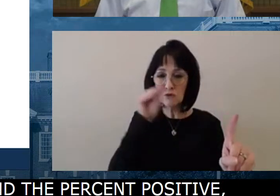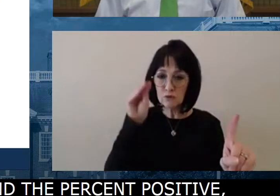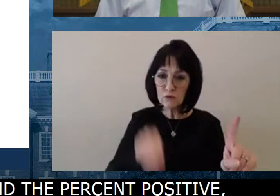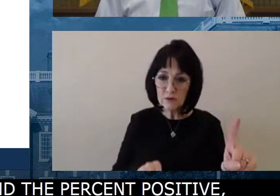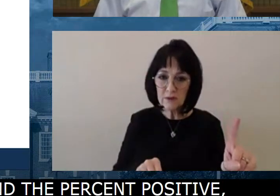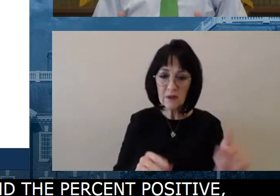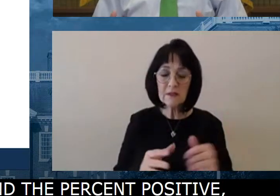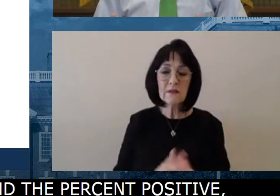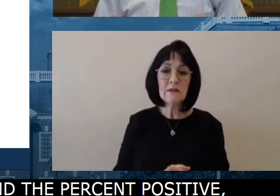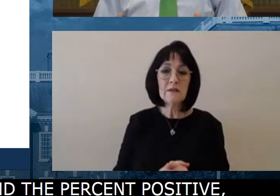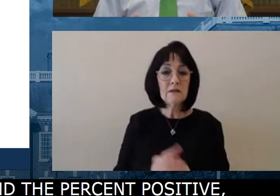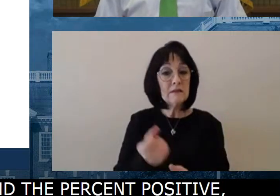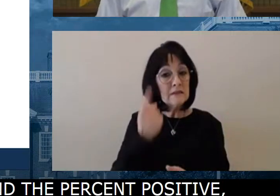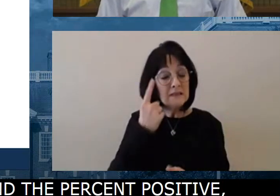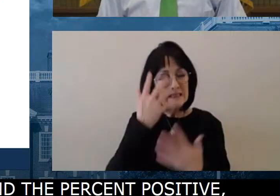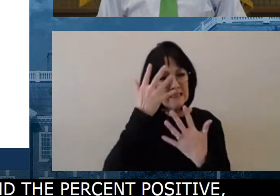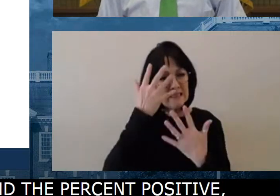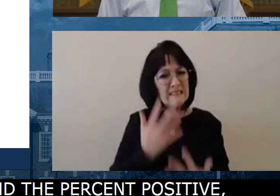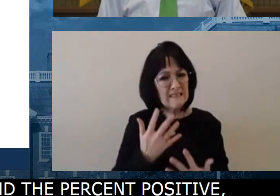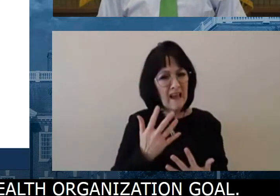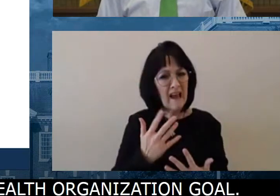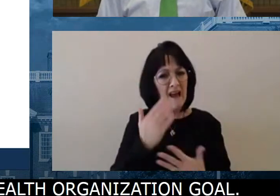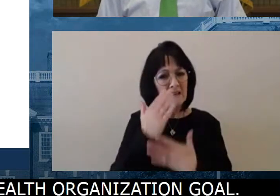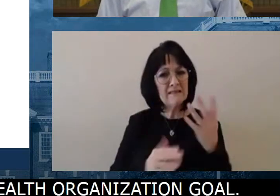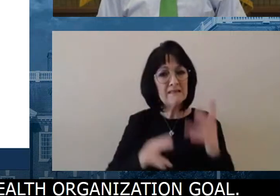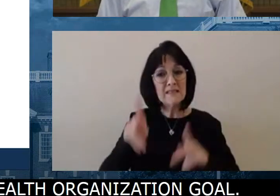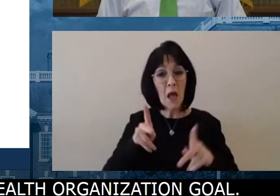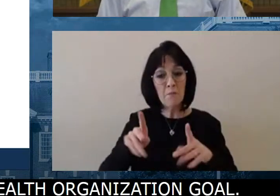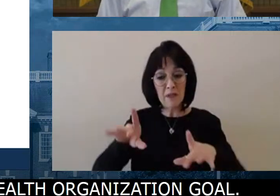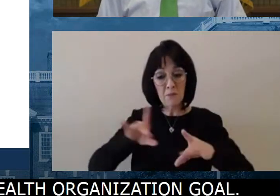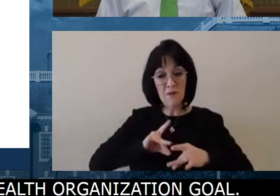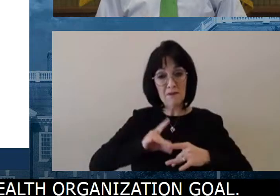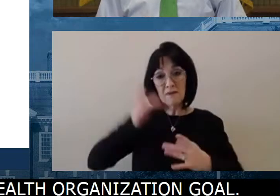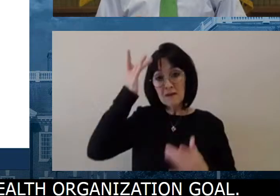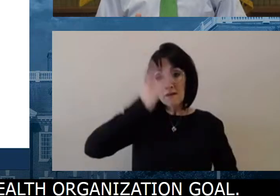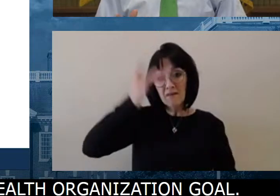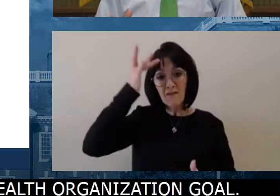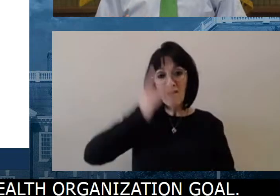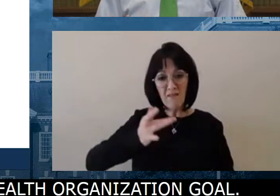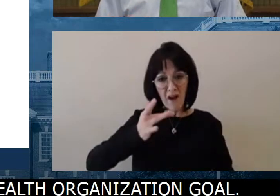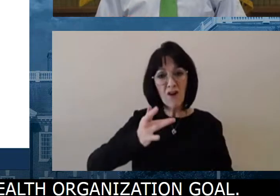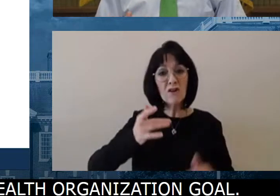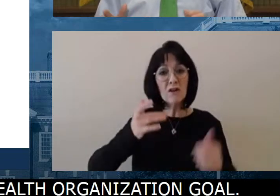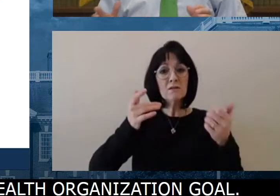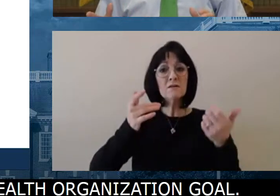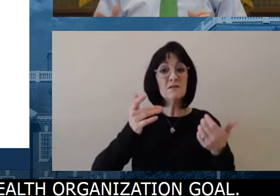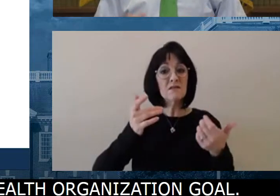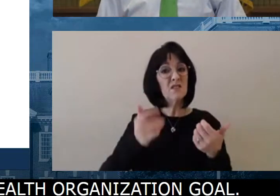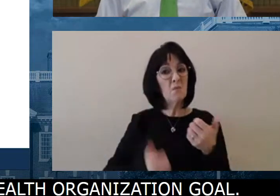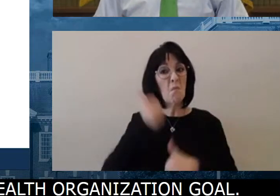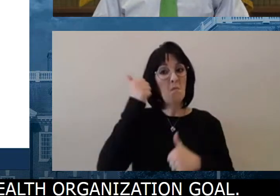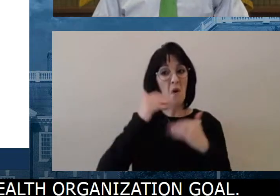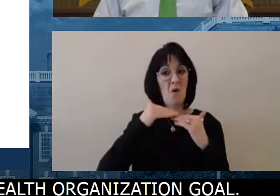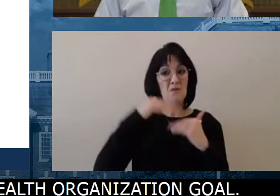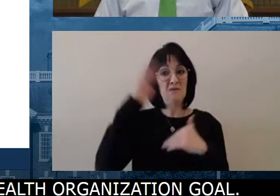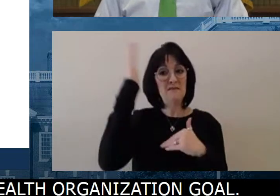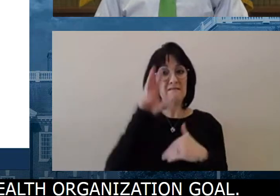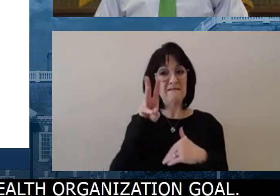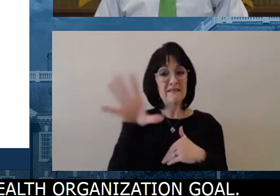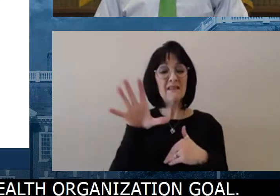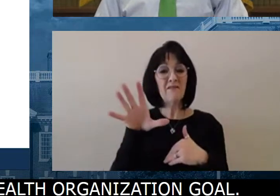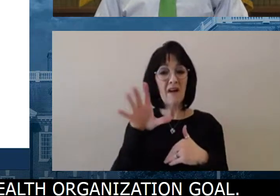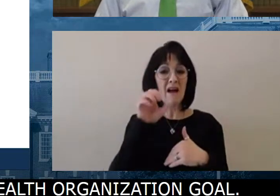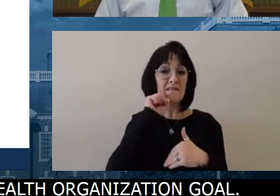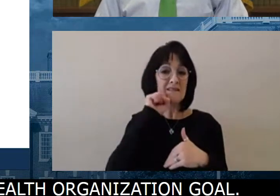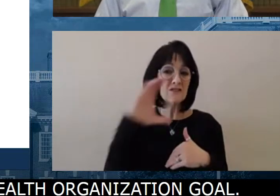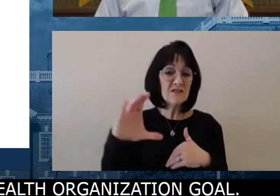from COVID-19. Most of them are our very senior citizens and significant percentage